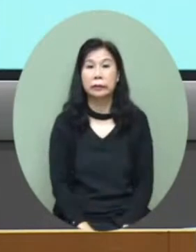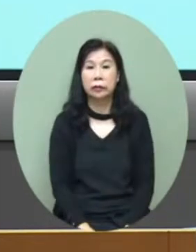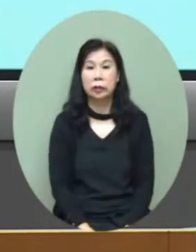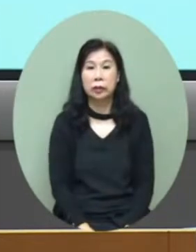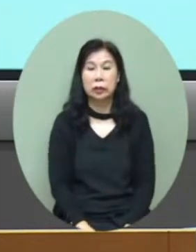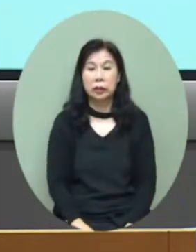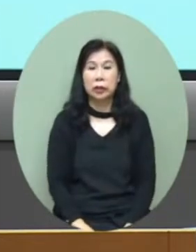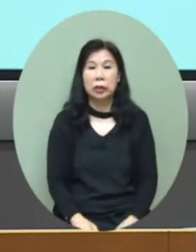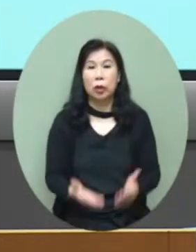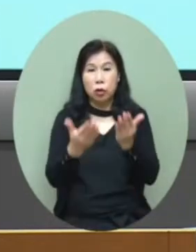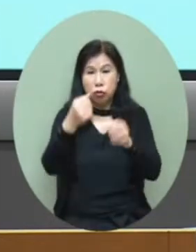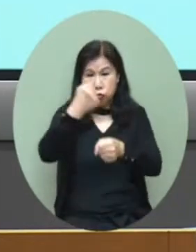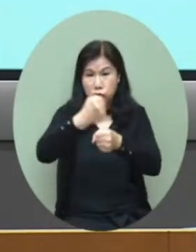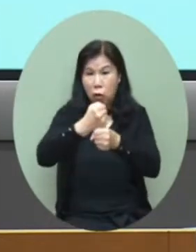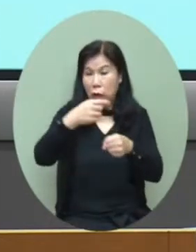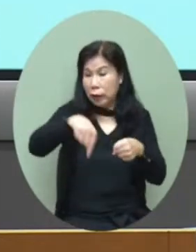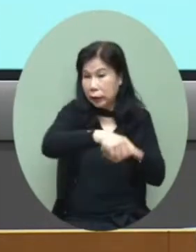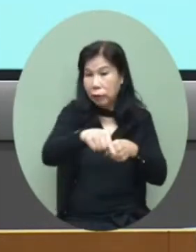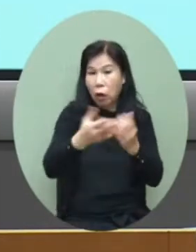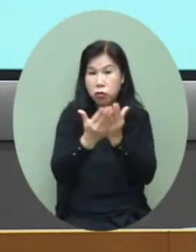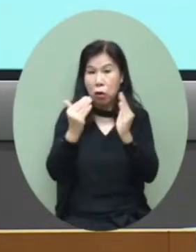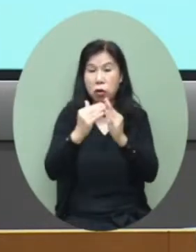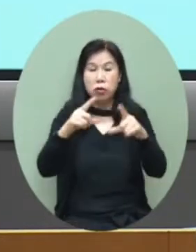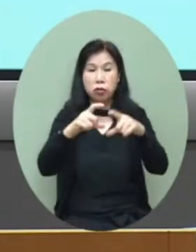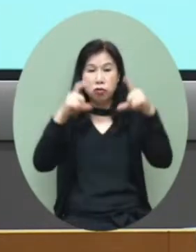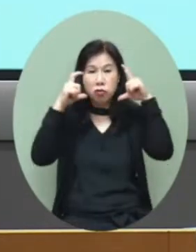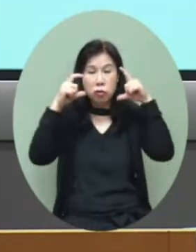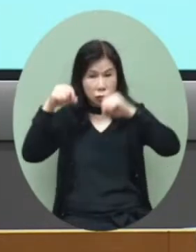allow that as long as they wear the mask